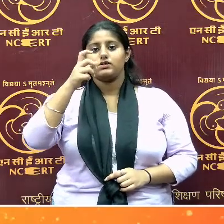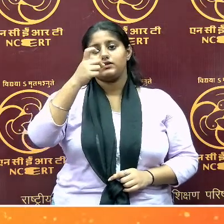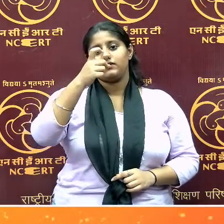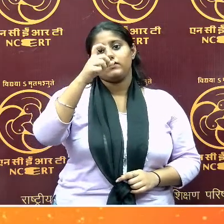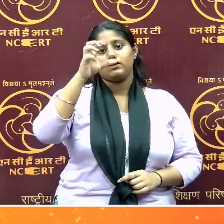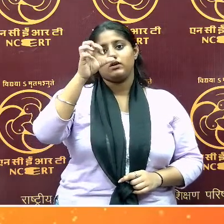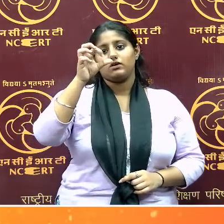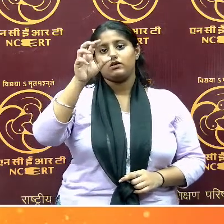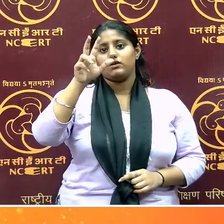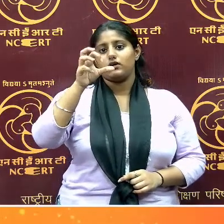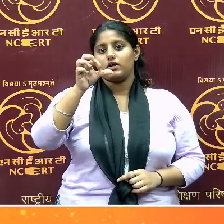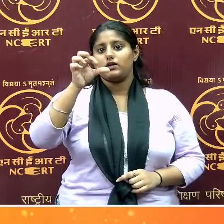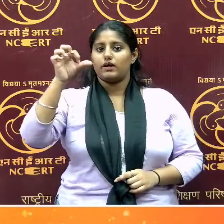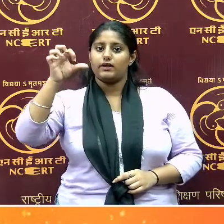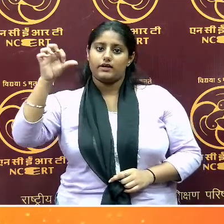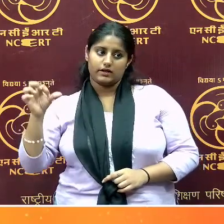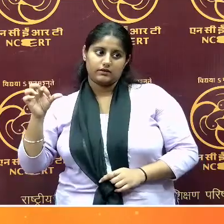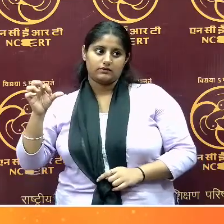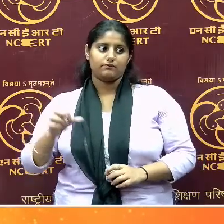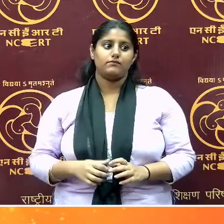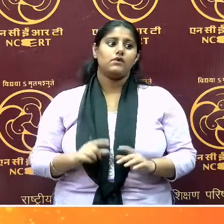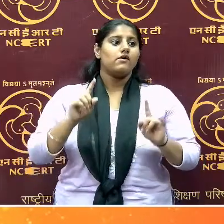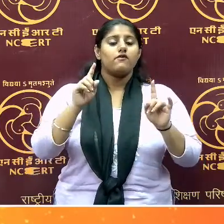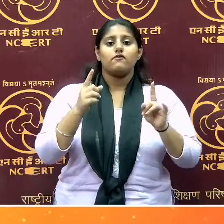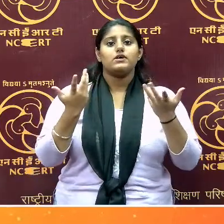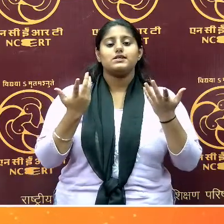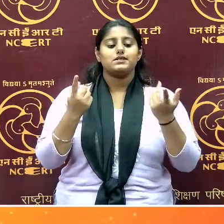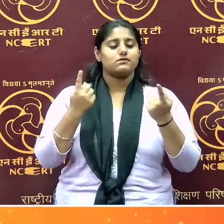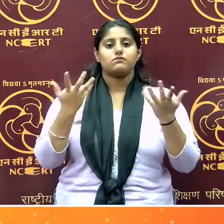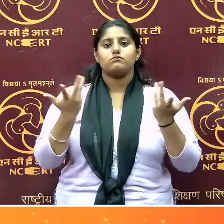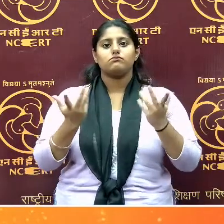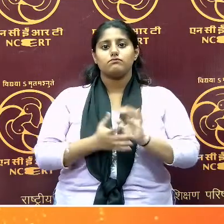6999. Okay. So, let us take first one,